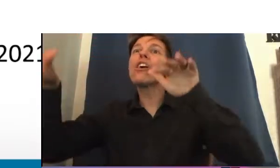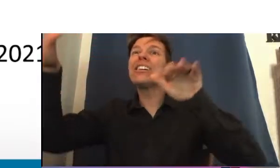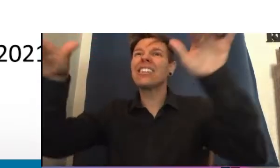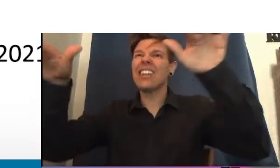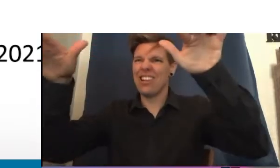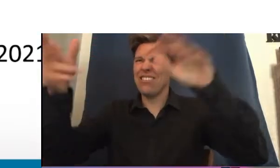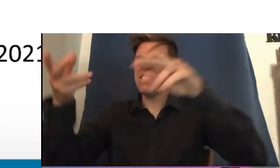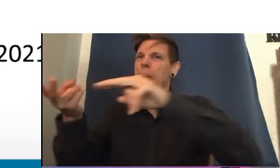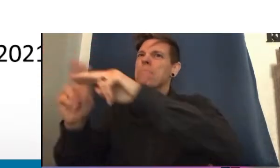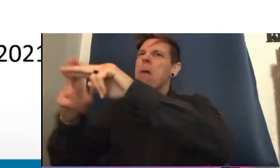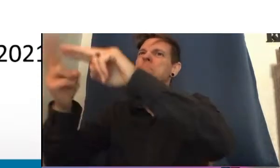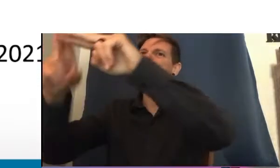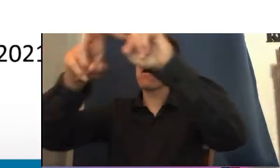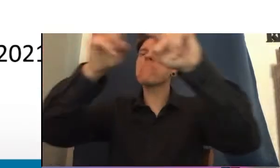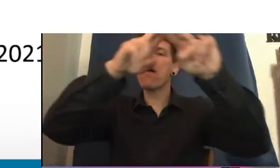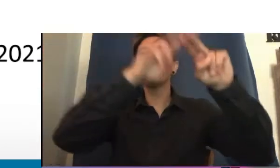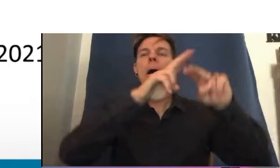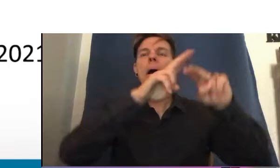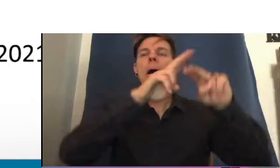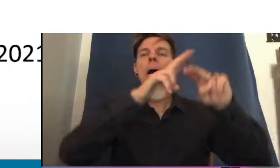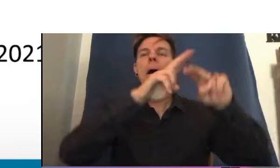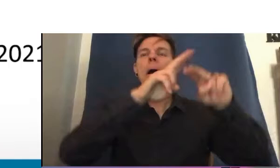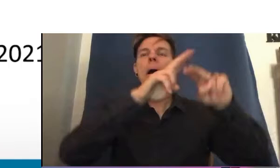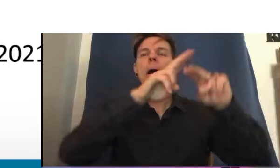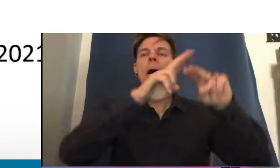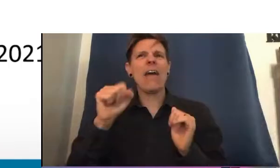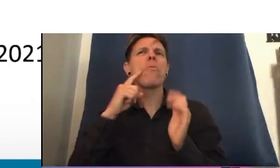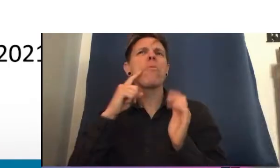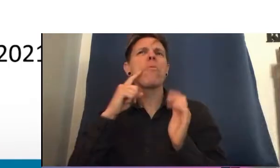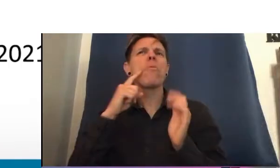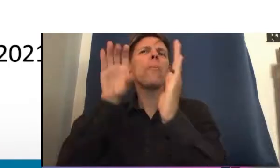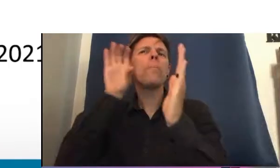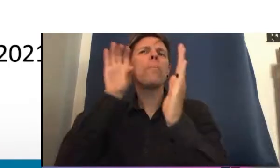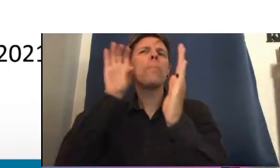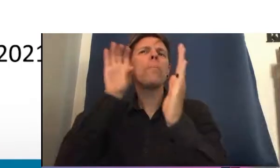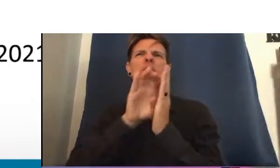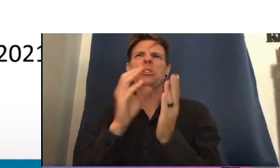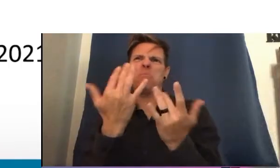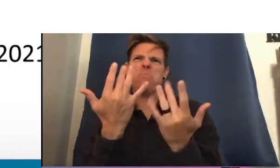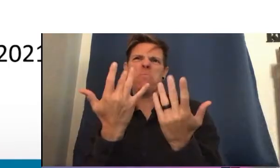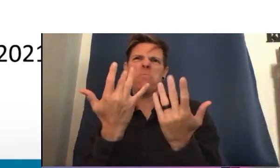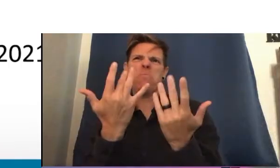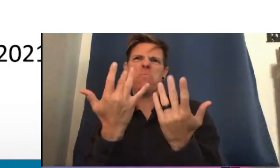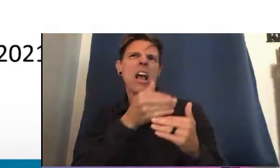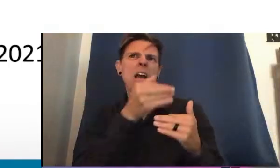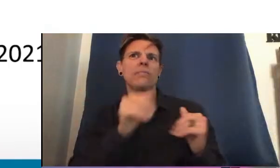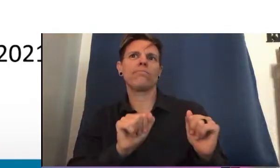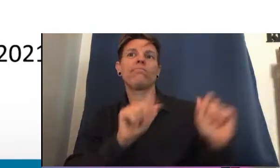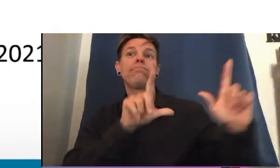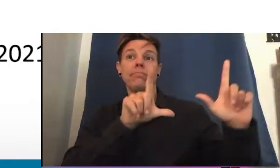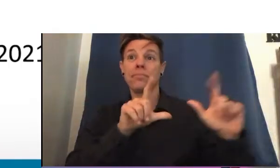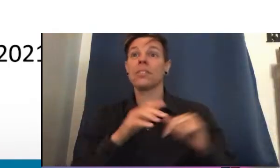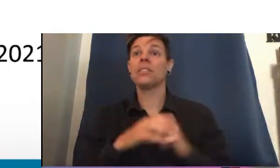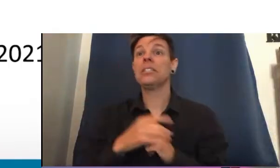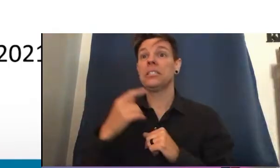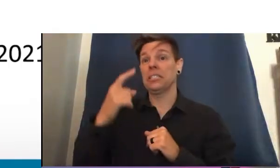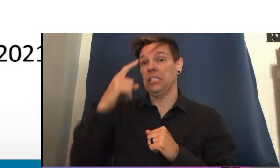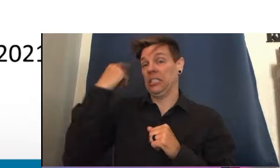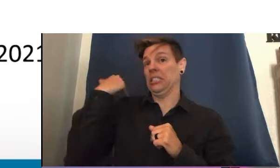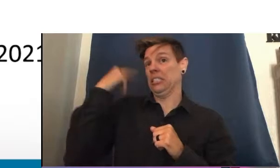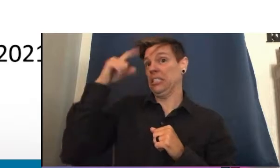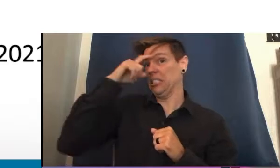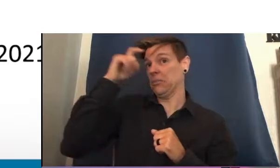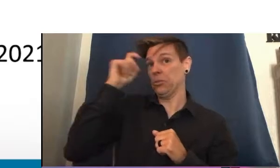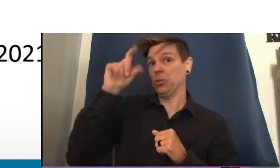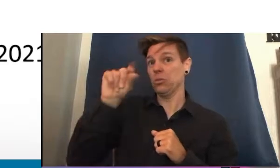you a sense, and I'll show you some pictures on the next slides, but the summer of 2020, we peaked at 87 cases a day. So that sort of shows